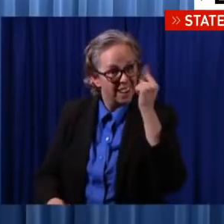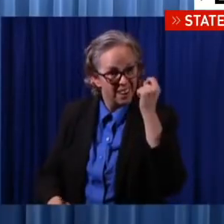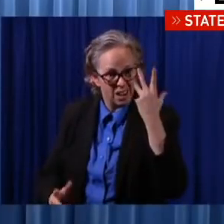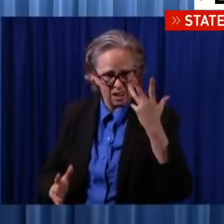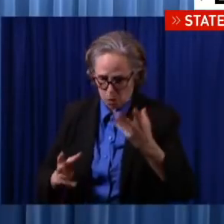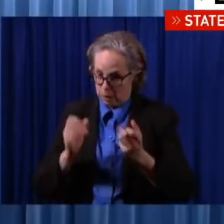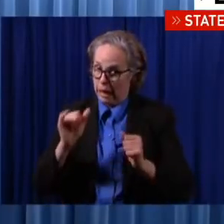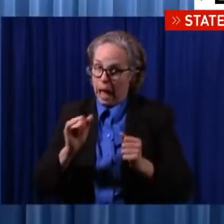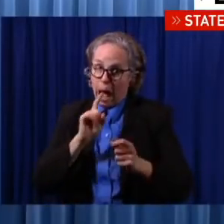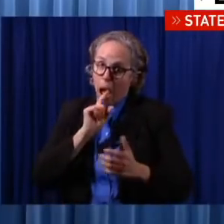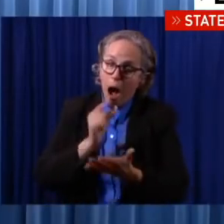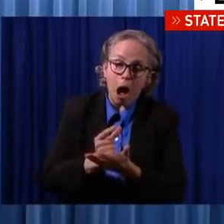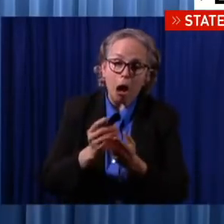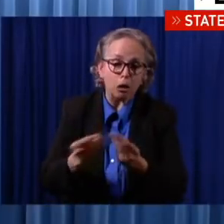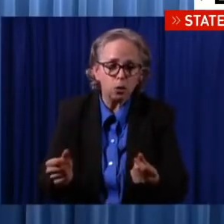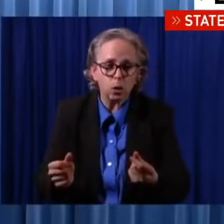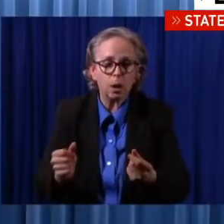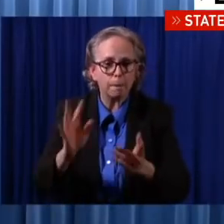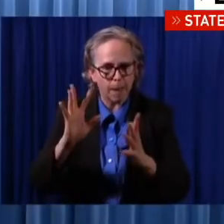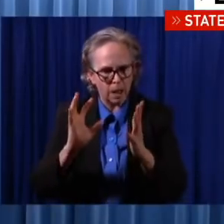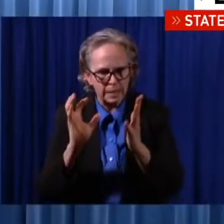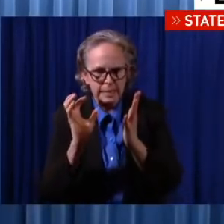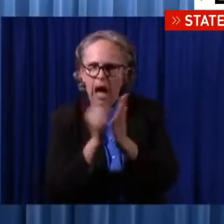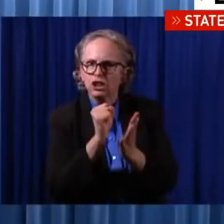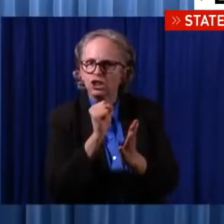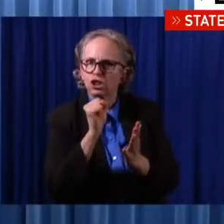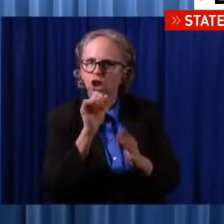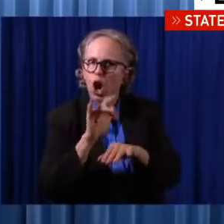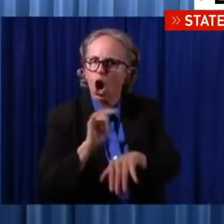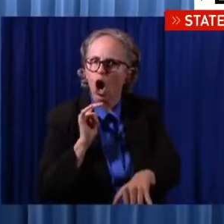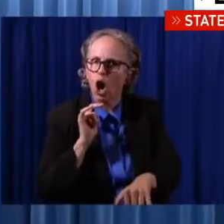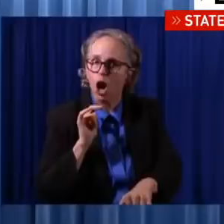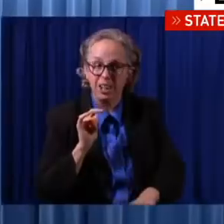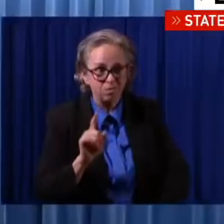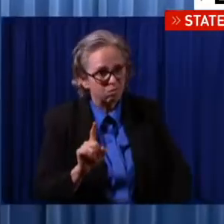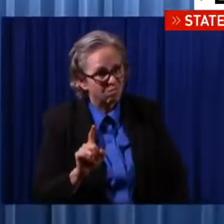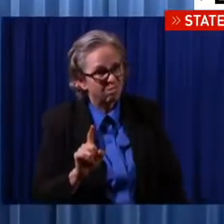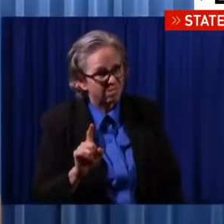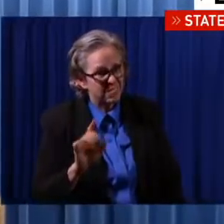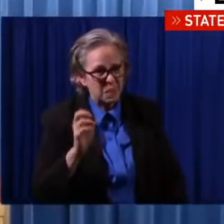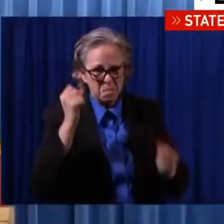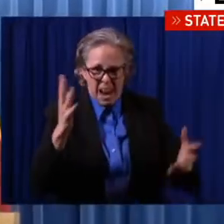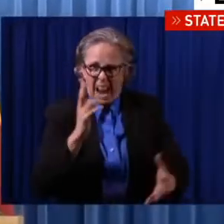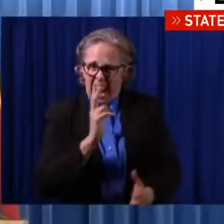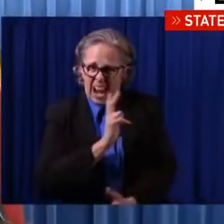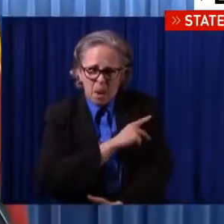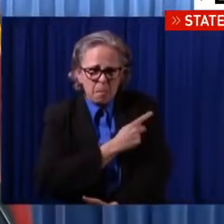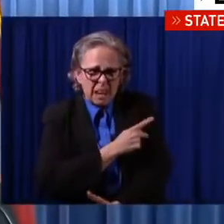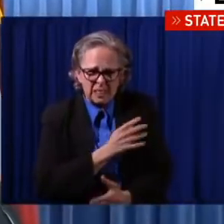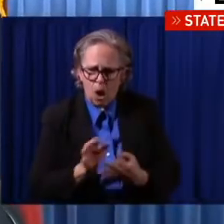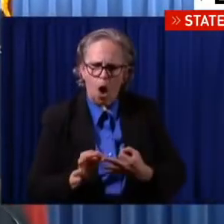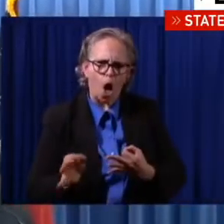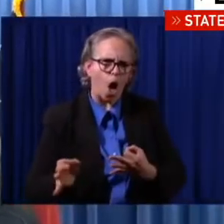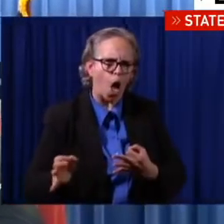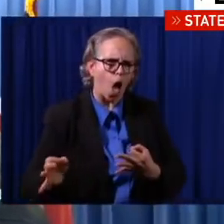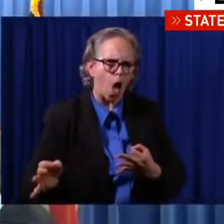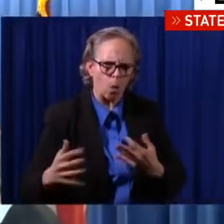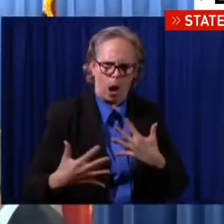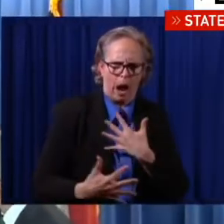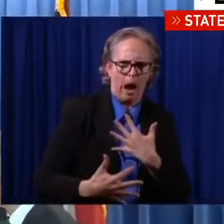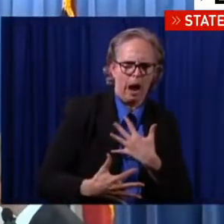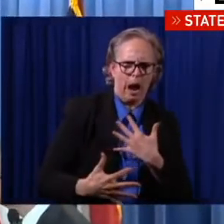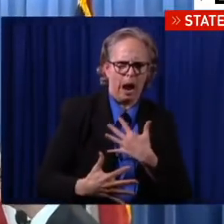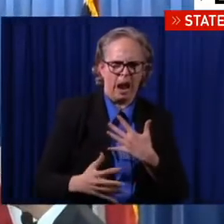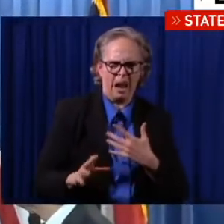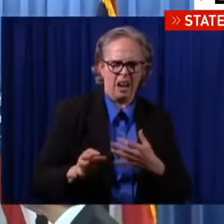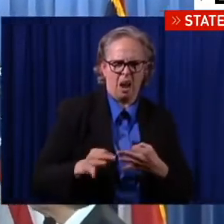patient. We have seen very many patients who are coming with a delayed diagnosis or late diagnosis or cancer or